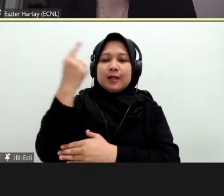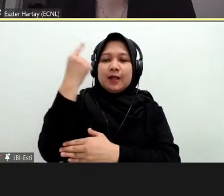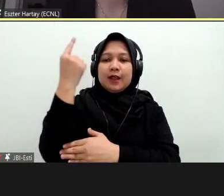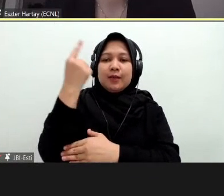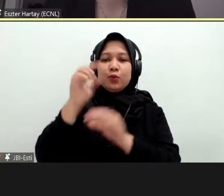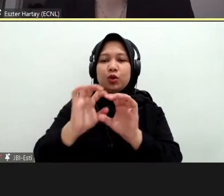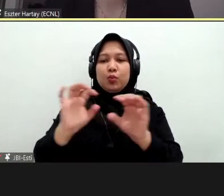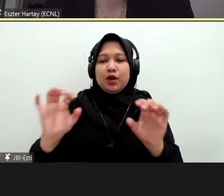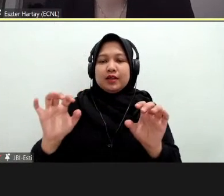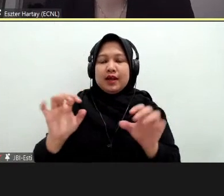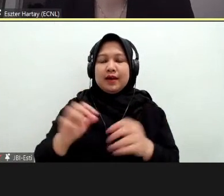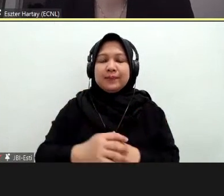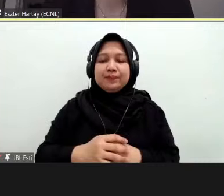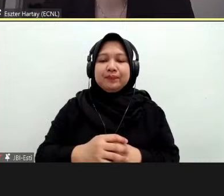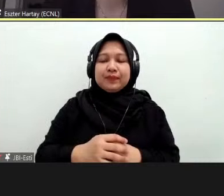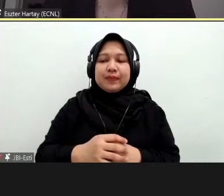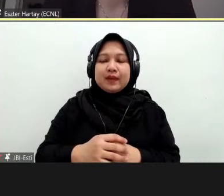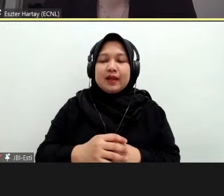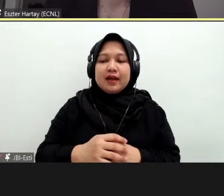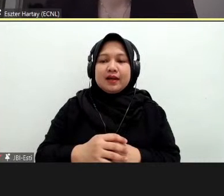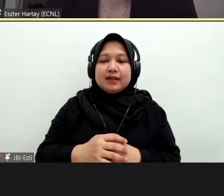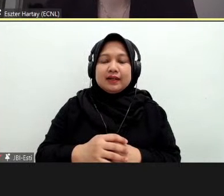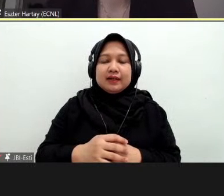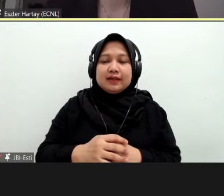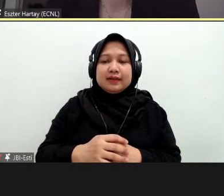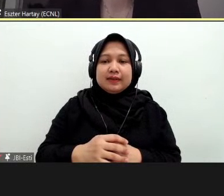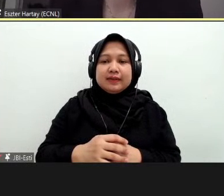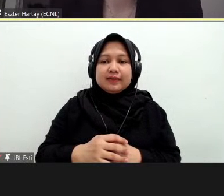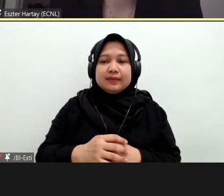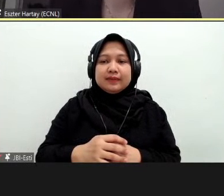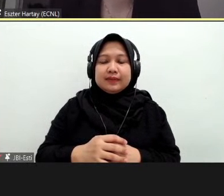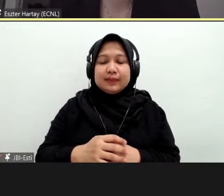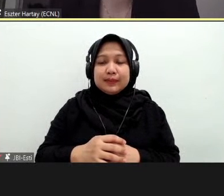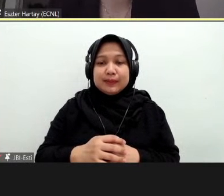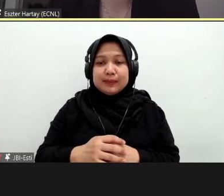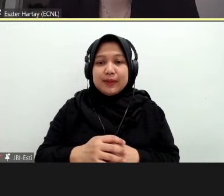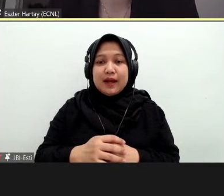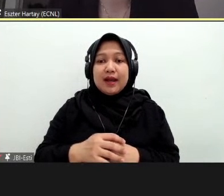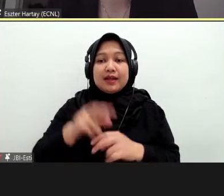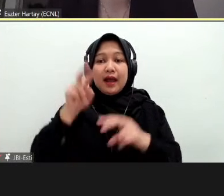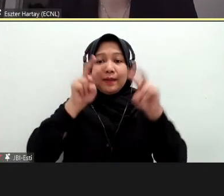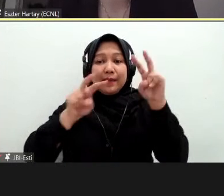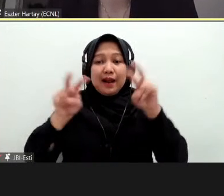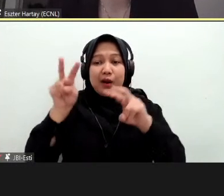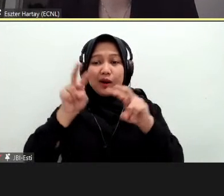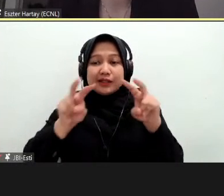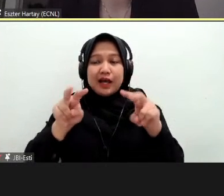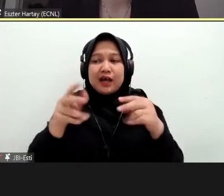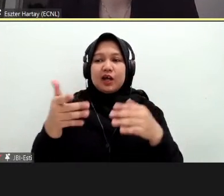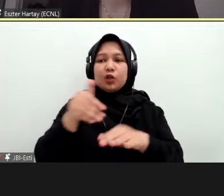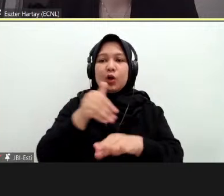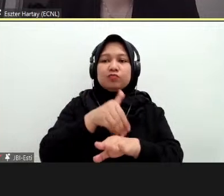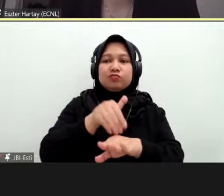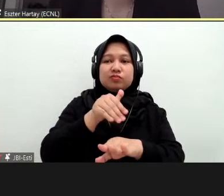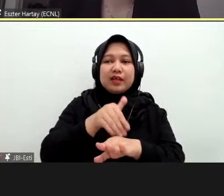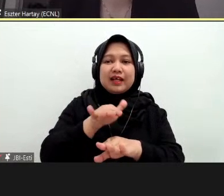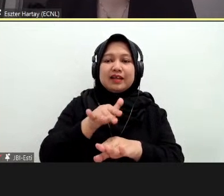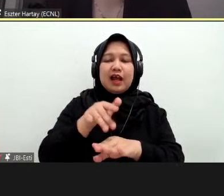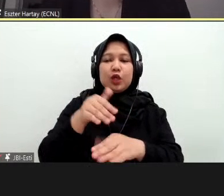are enacted to limit and ban the freedom of assembly to target climate protests